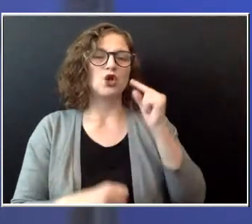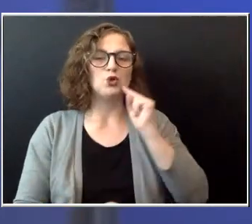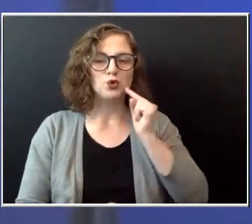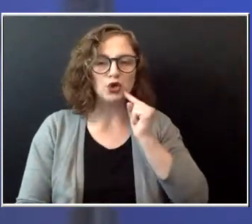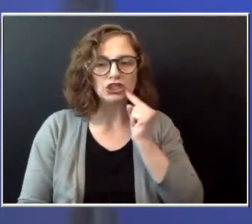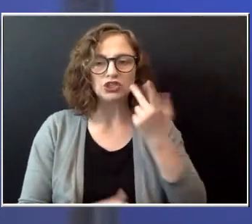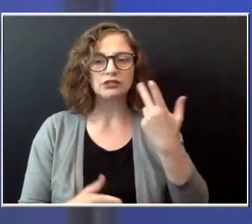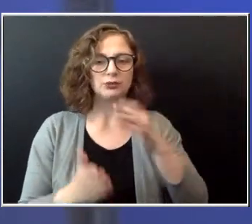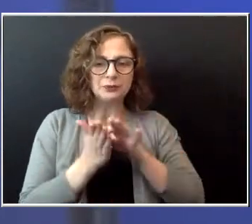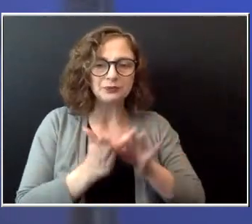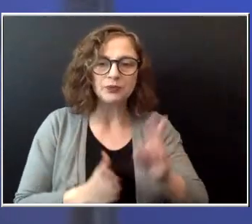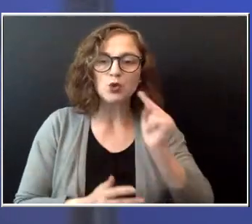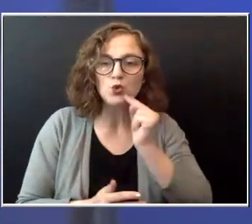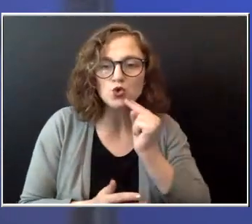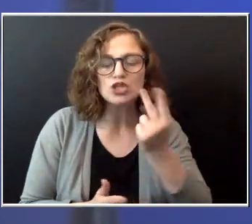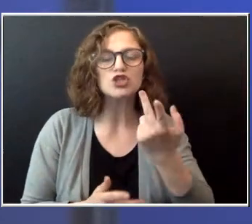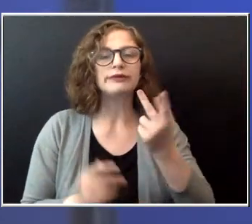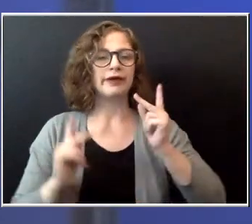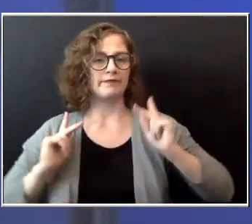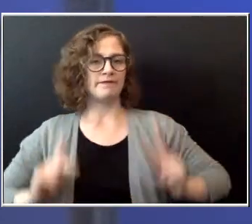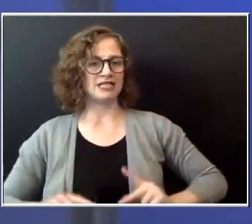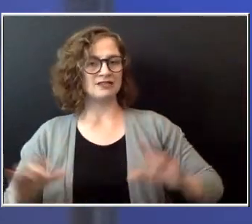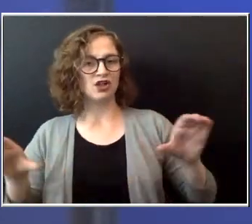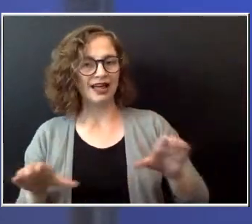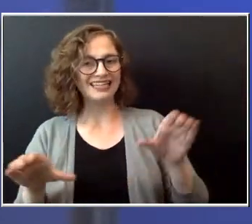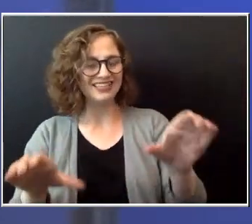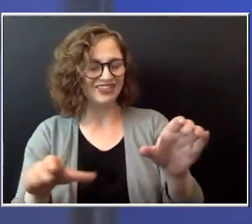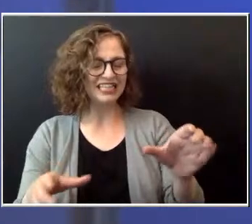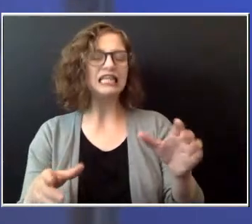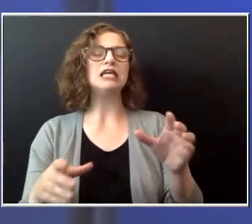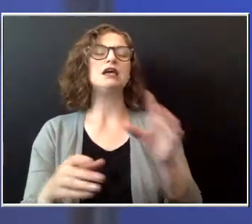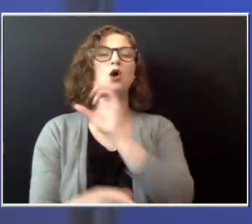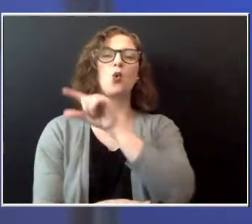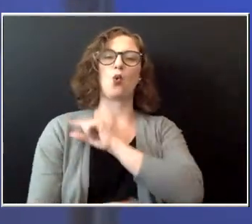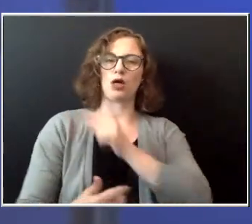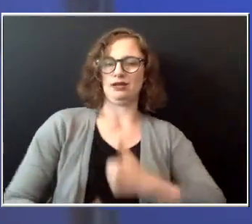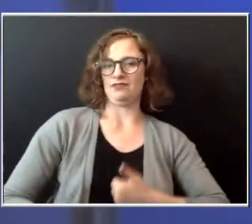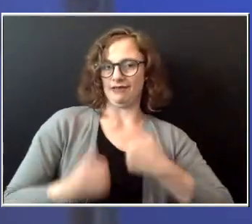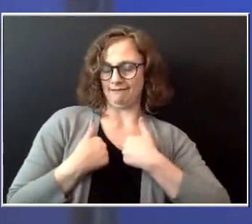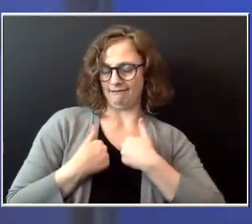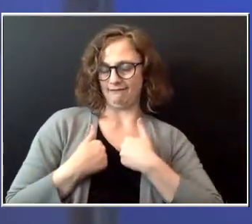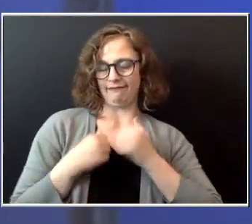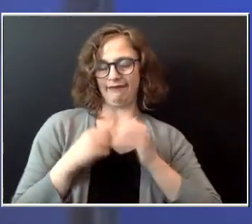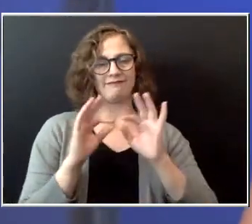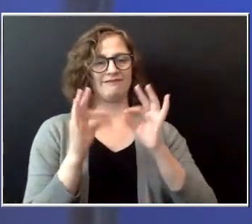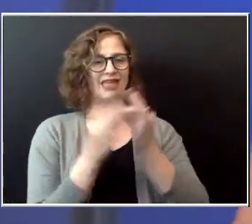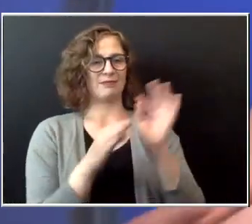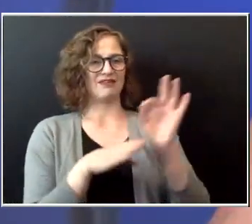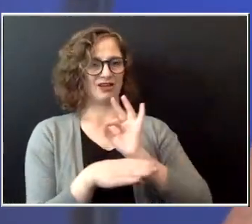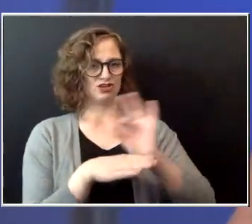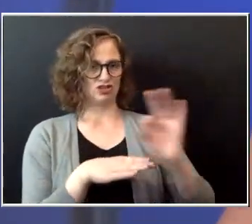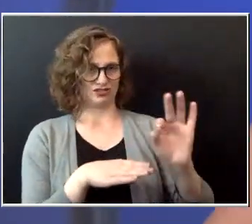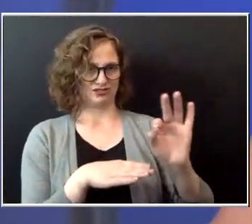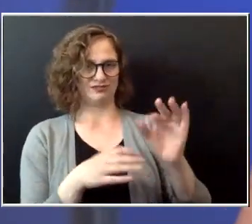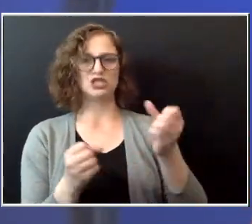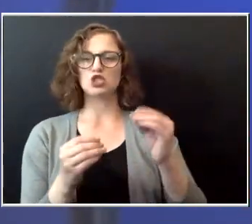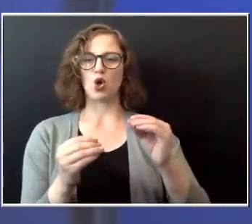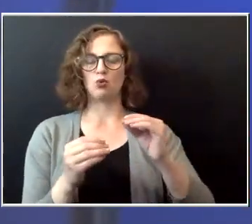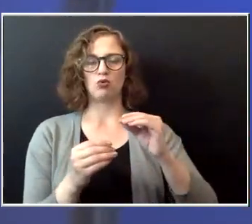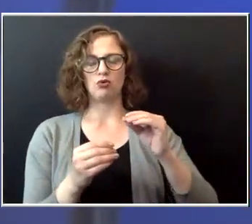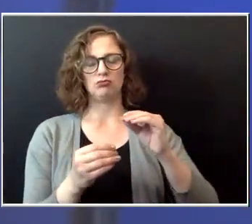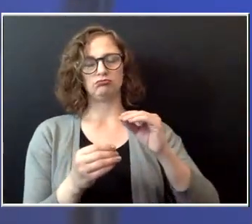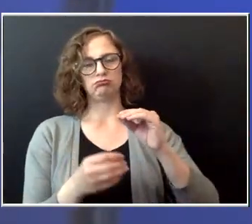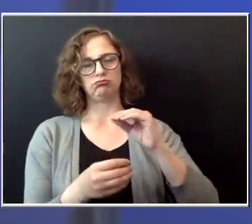also track quality of life and family functioning. So there's a variety of outcomes, and I think you heard from Mandy and Wake how this is impacting their family.